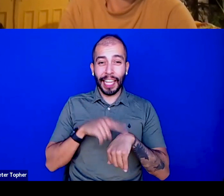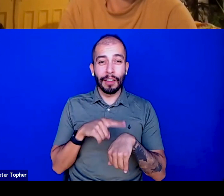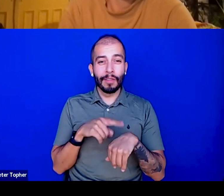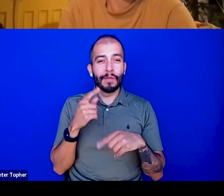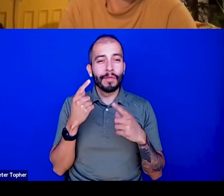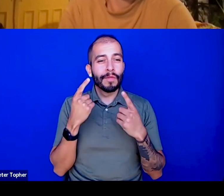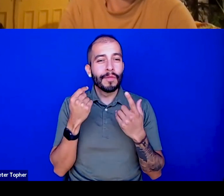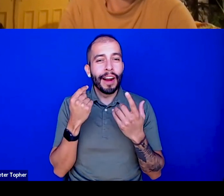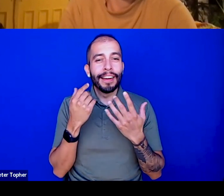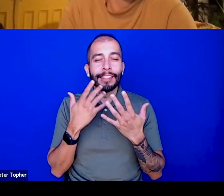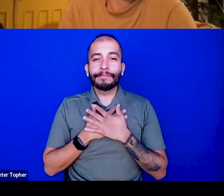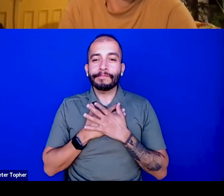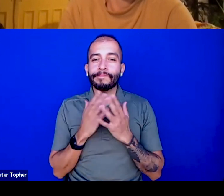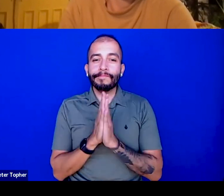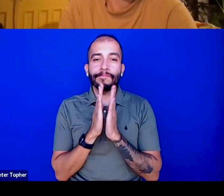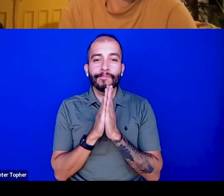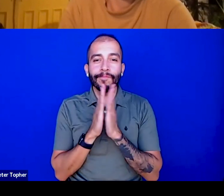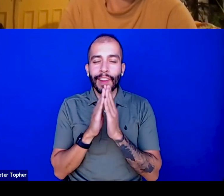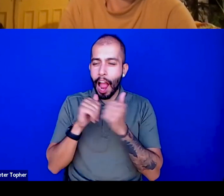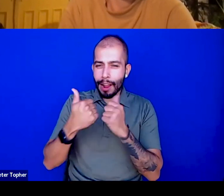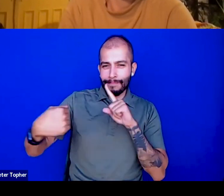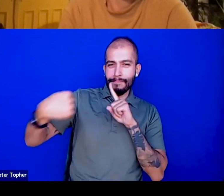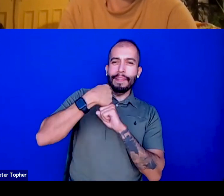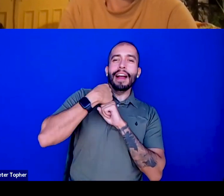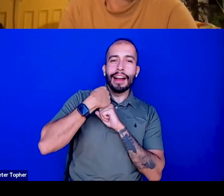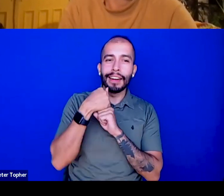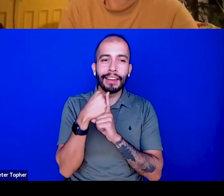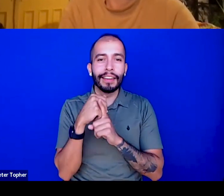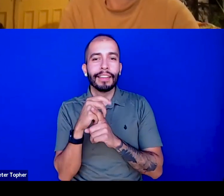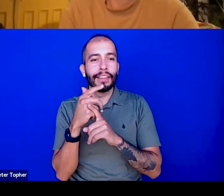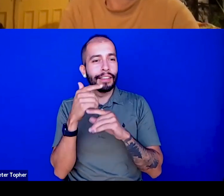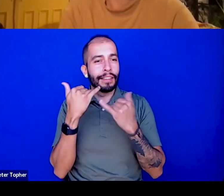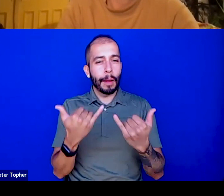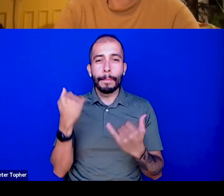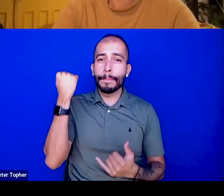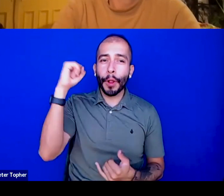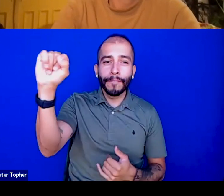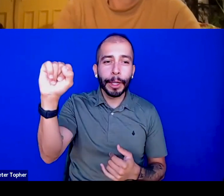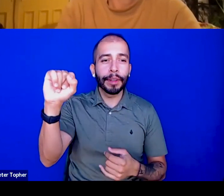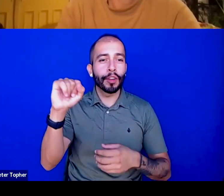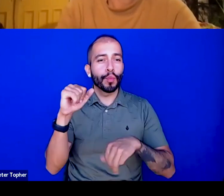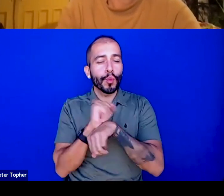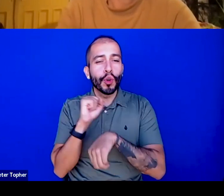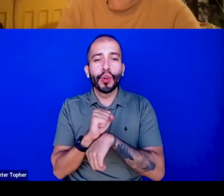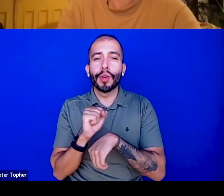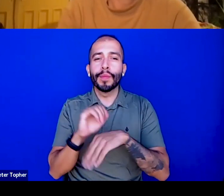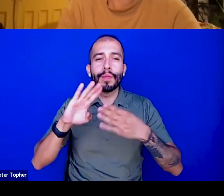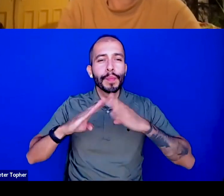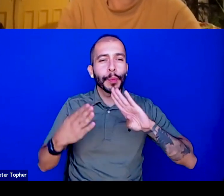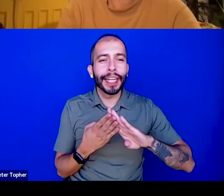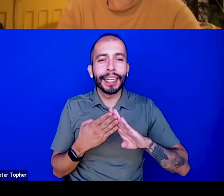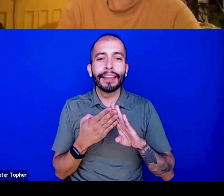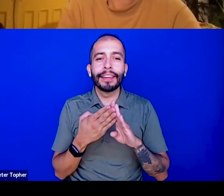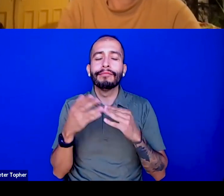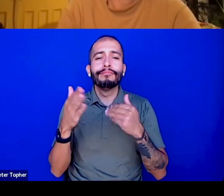your movement work, or your community, whether it's a particular event or dynamic? So to repeat, what has the